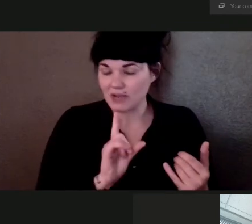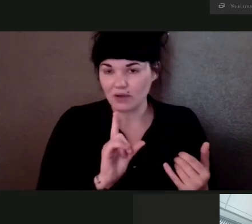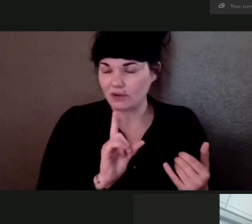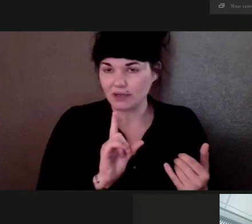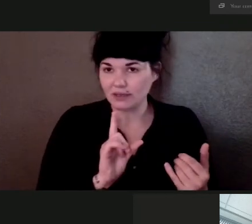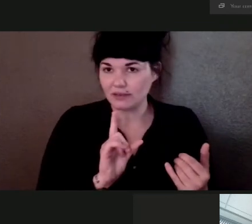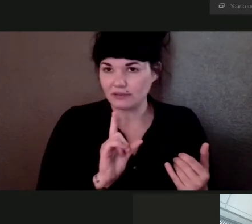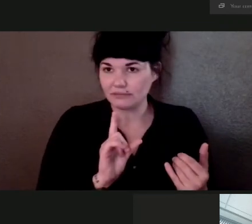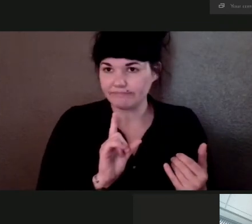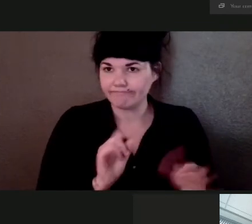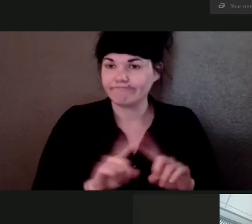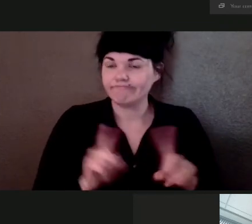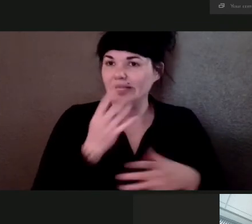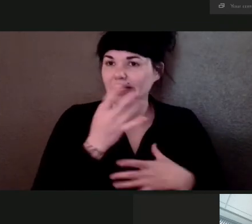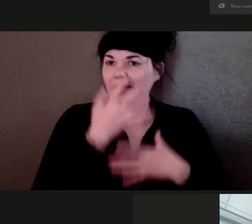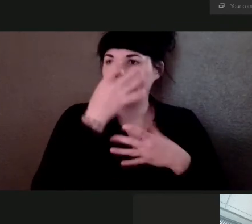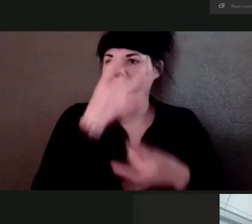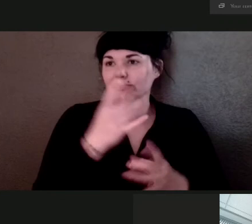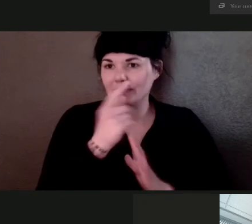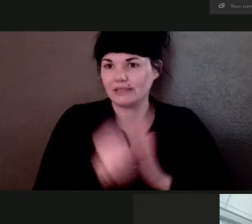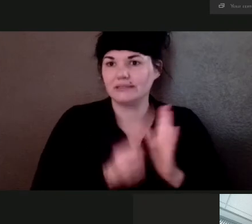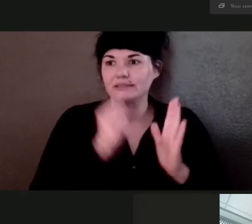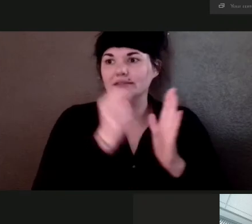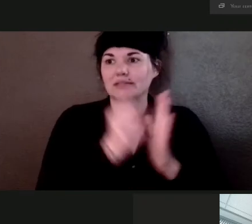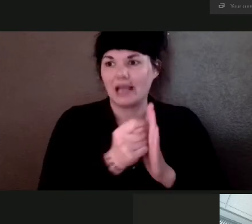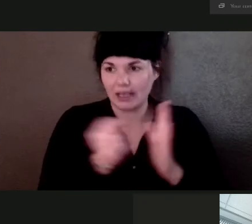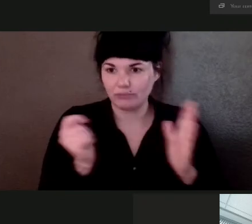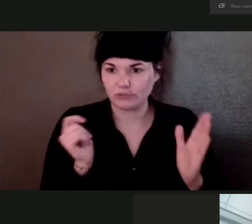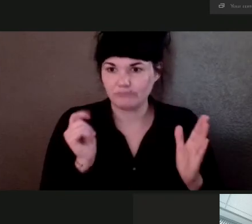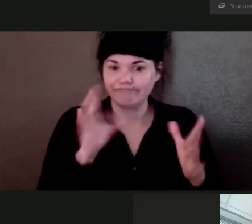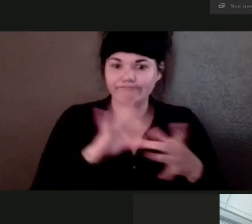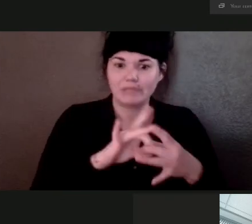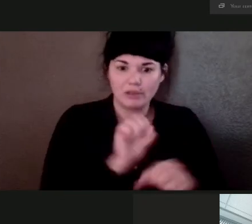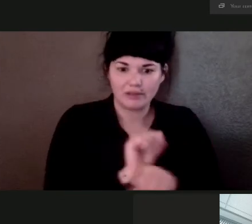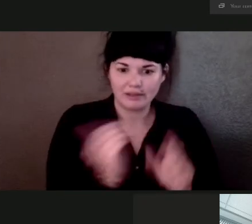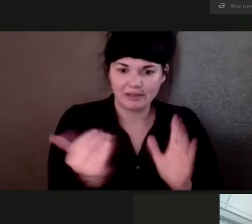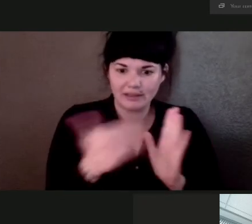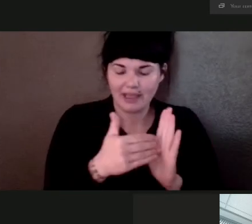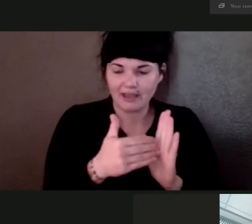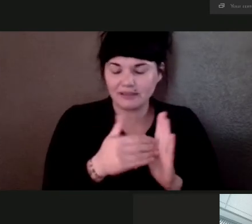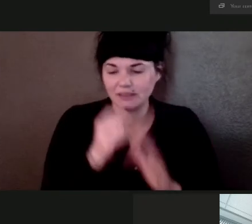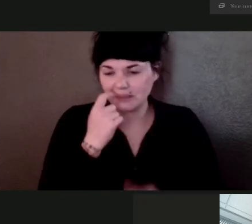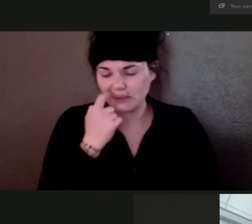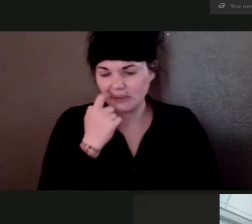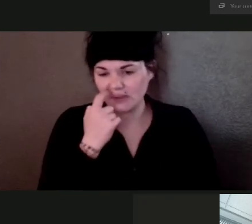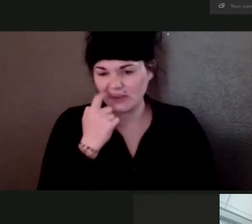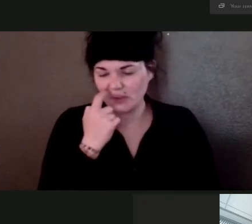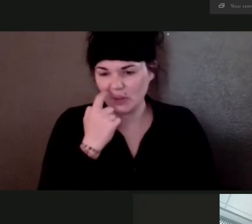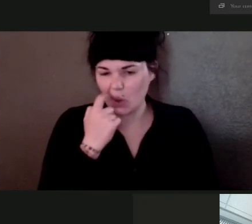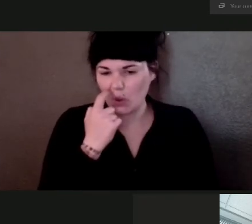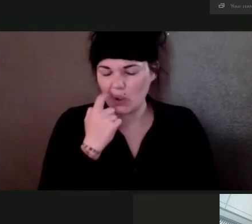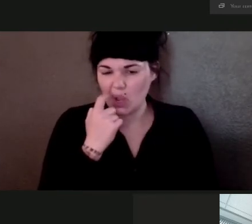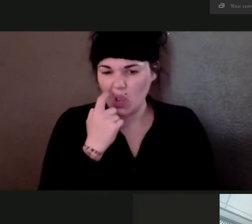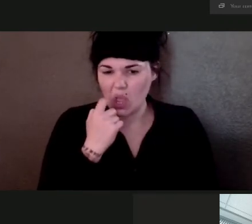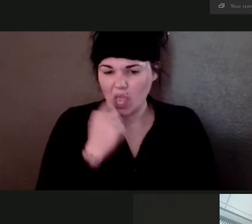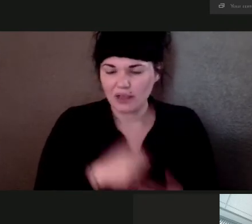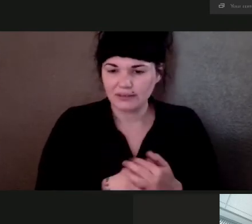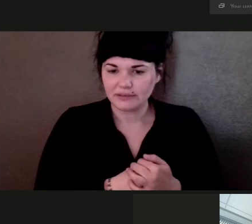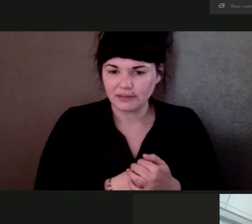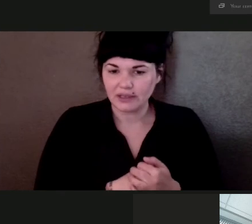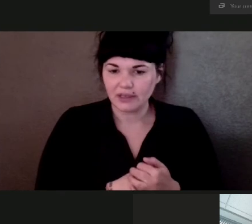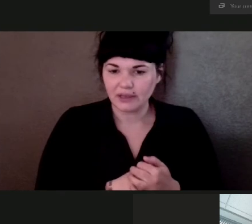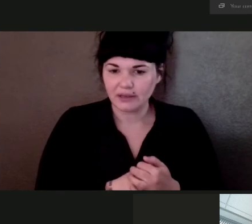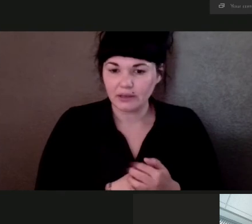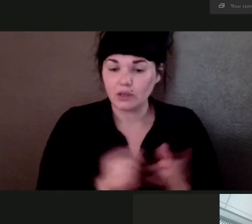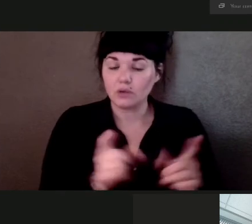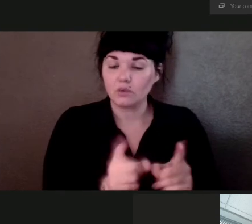how you do that, and also how you take away the lesson learned from what had just happened. It